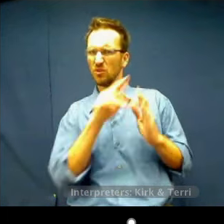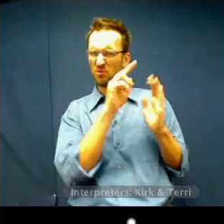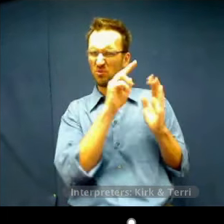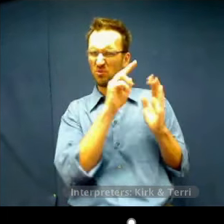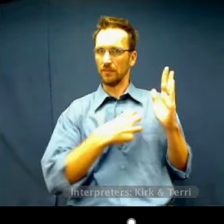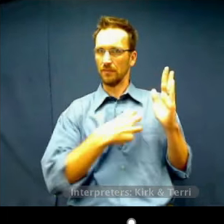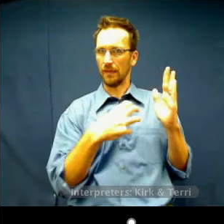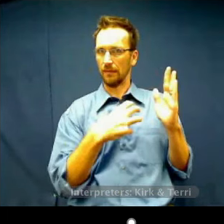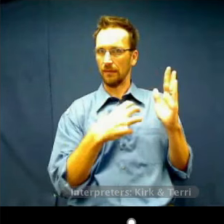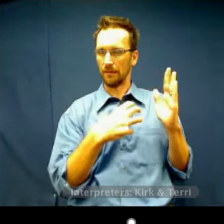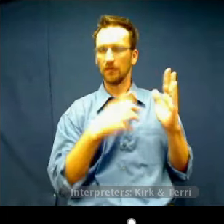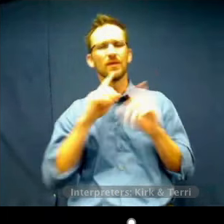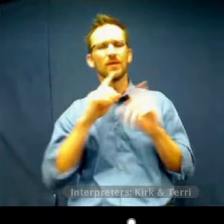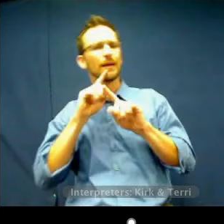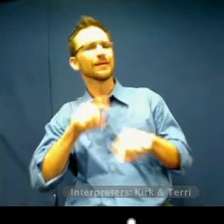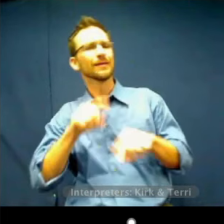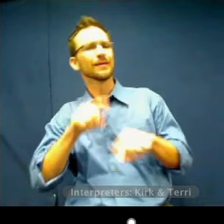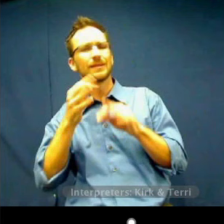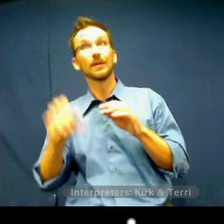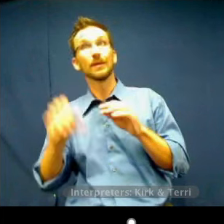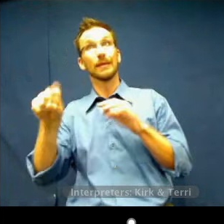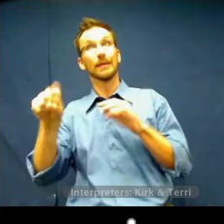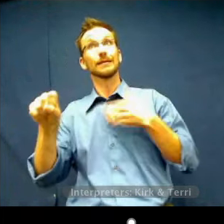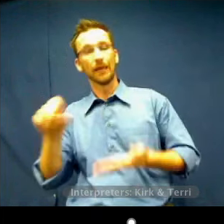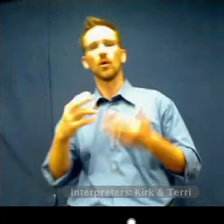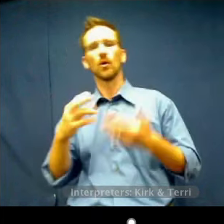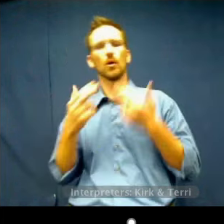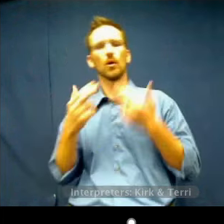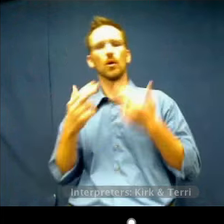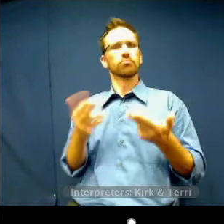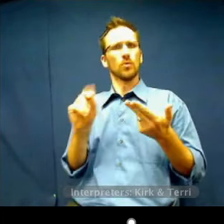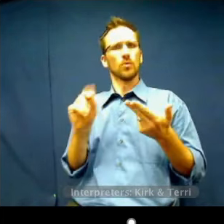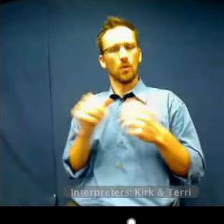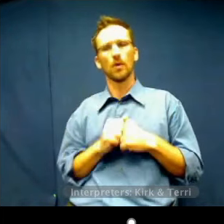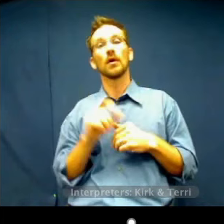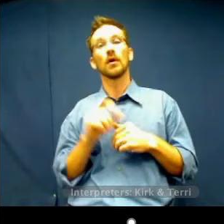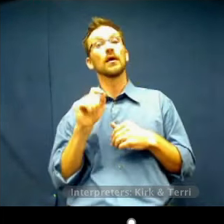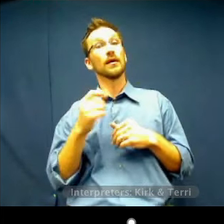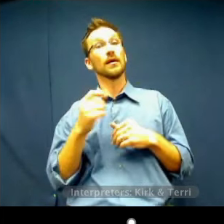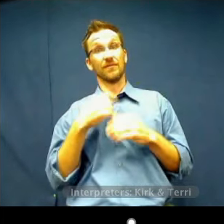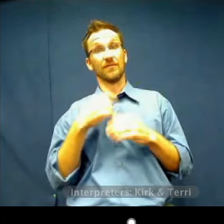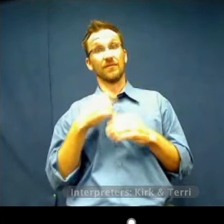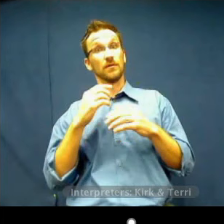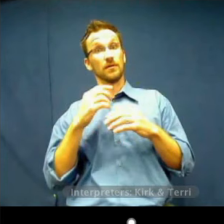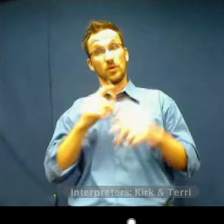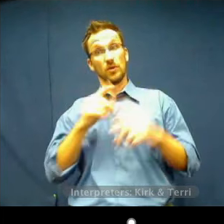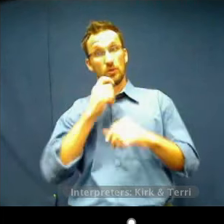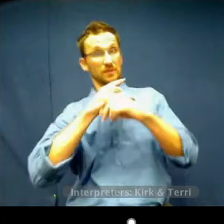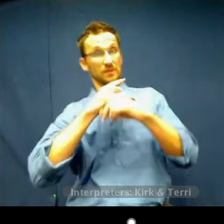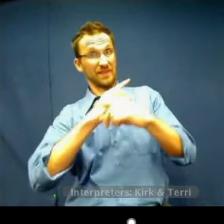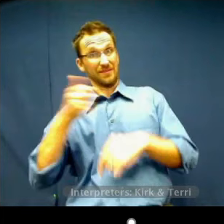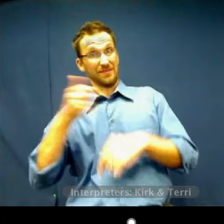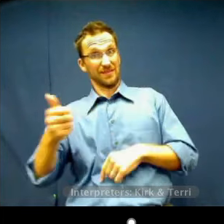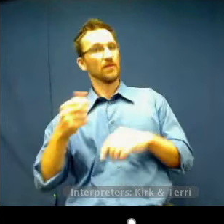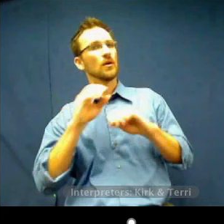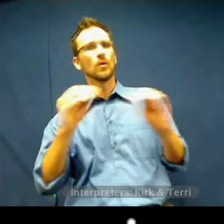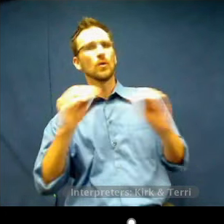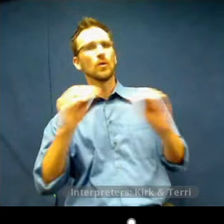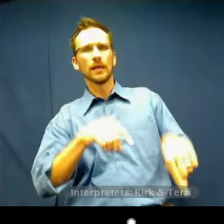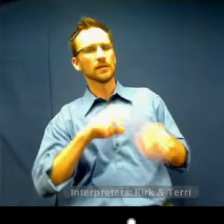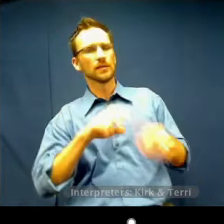Ideally, you'd like to read them both. If the defendant doesn't answer, then it's an automatic win for the